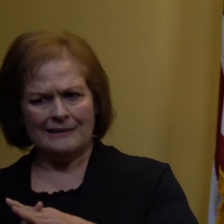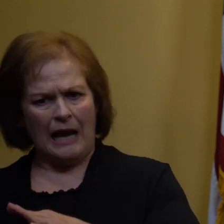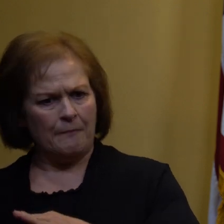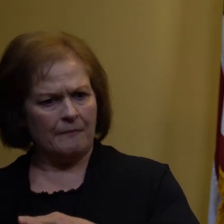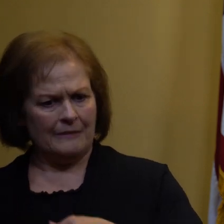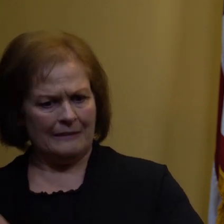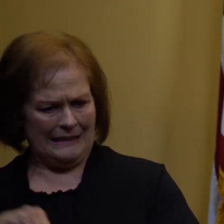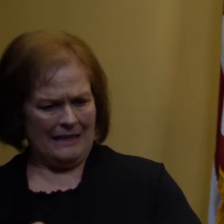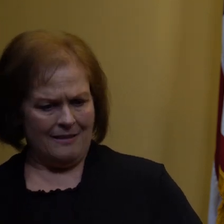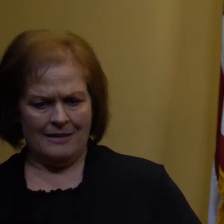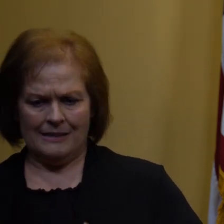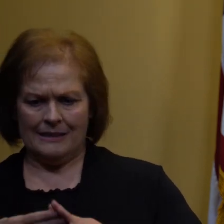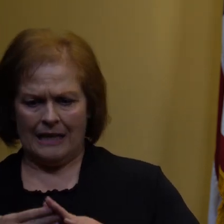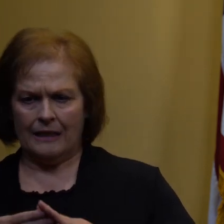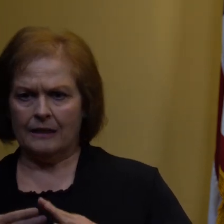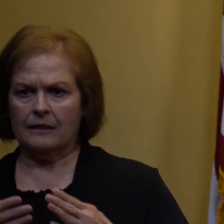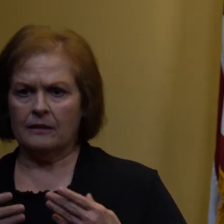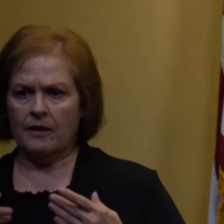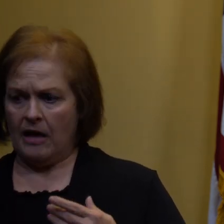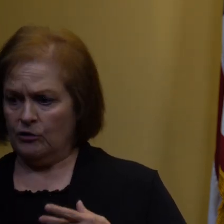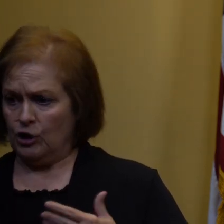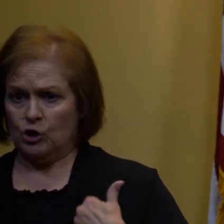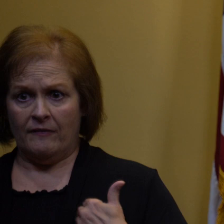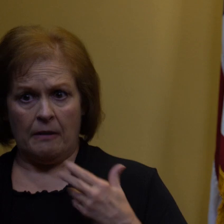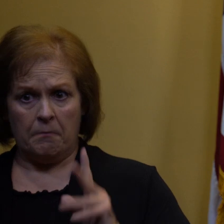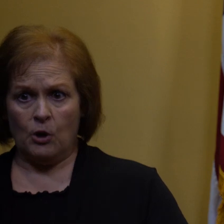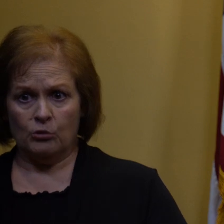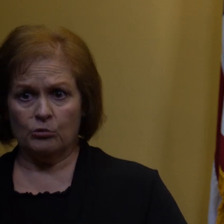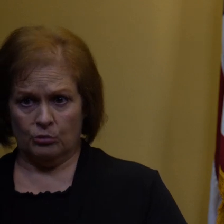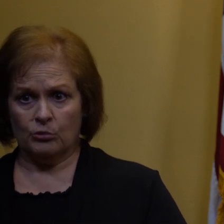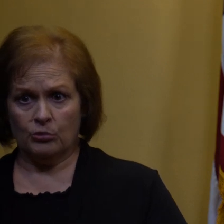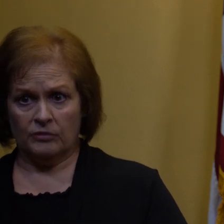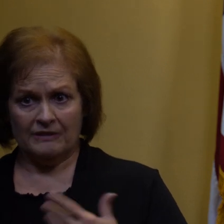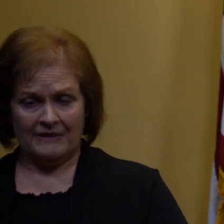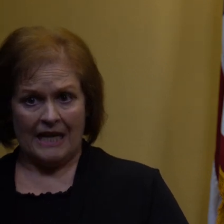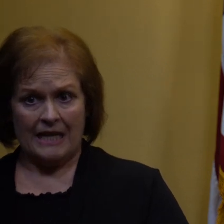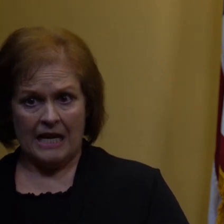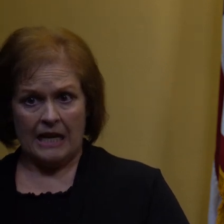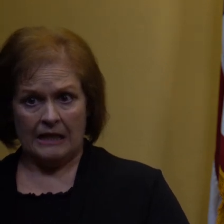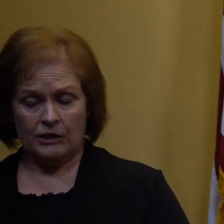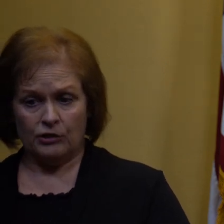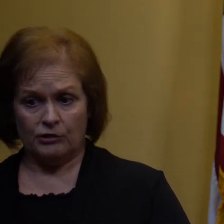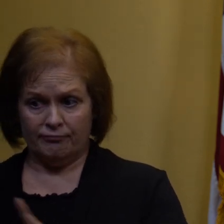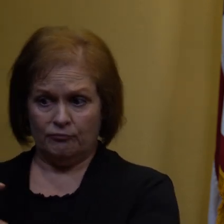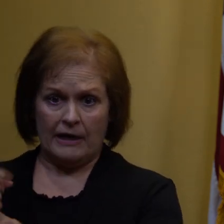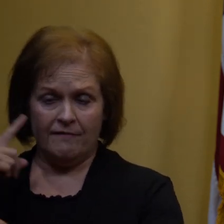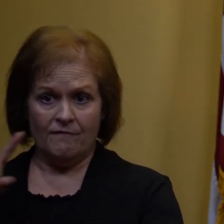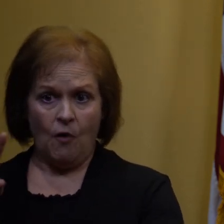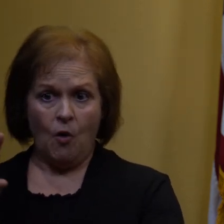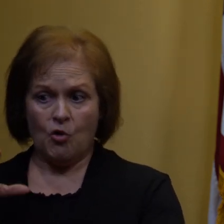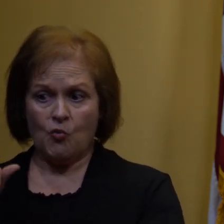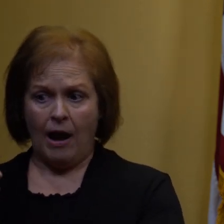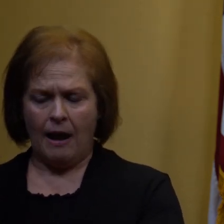city of New Orleans of a juvenile who obviously had been adjudicated for a crime that was